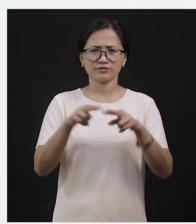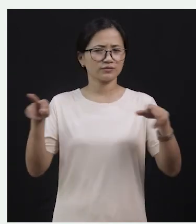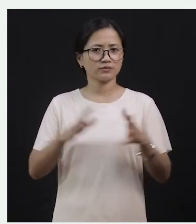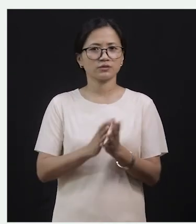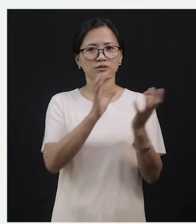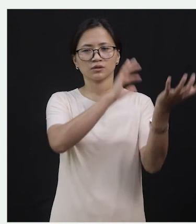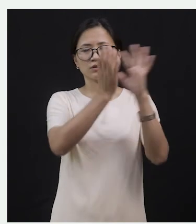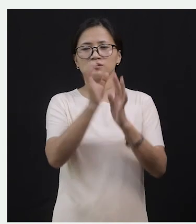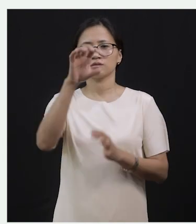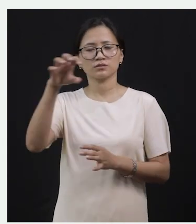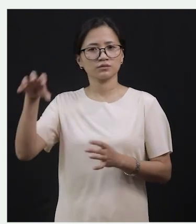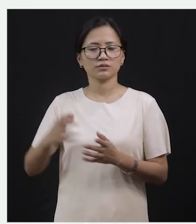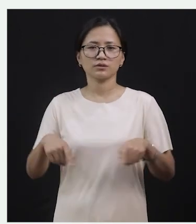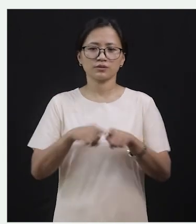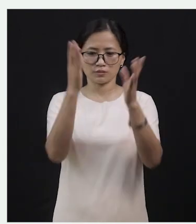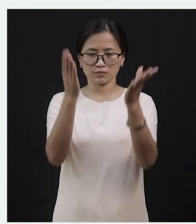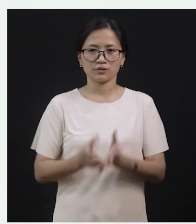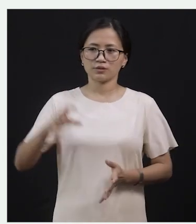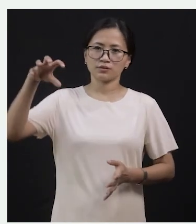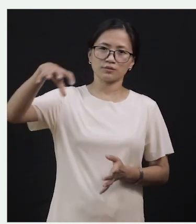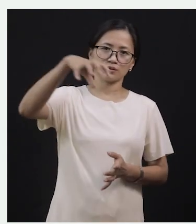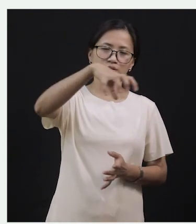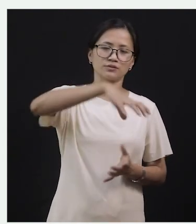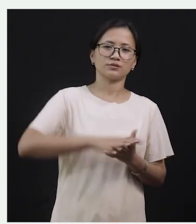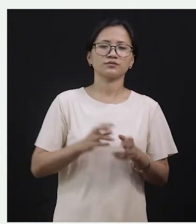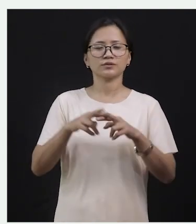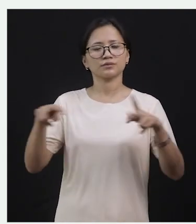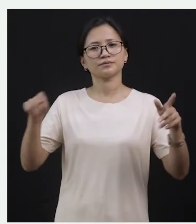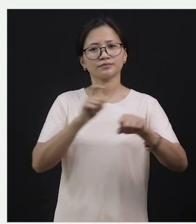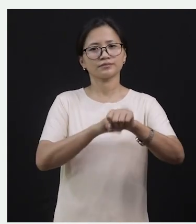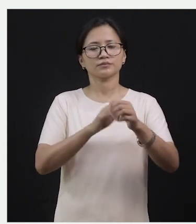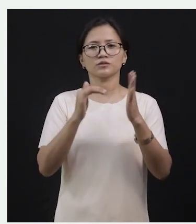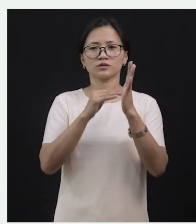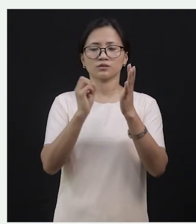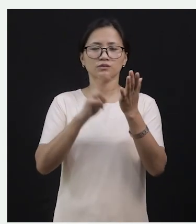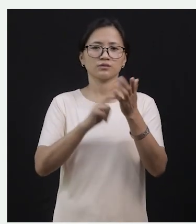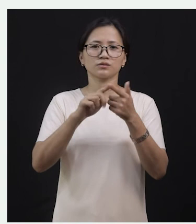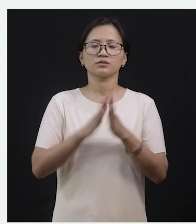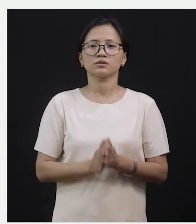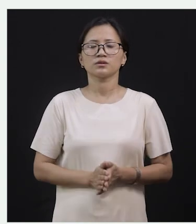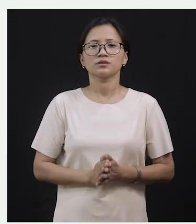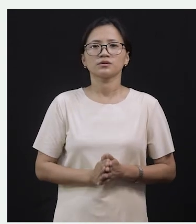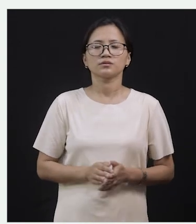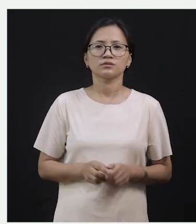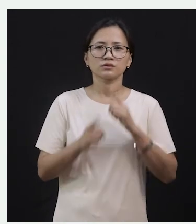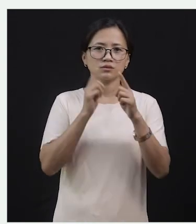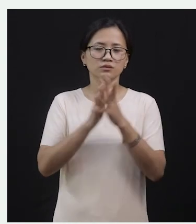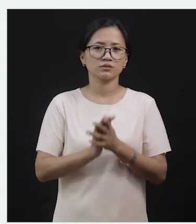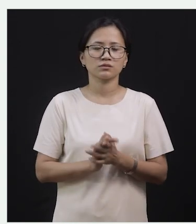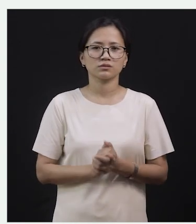and countries, because every country have different time zone, all right, which I will explain